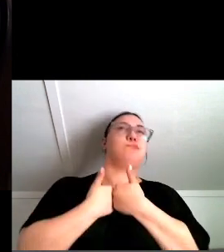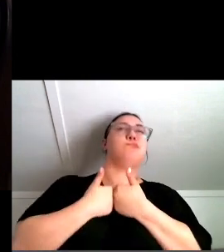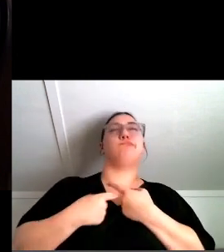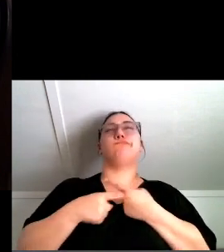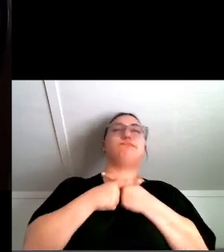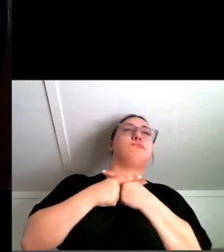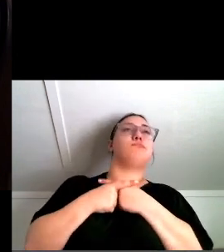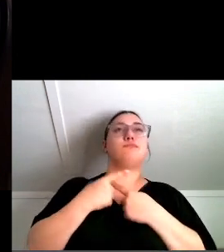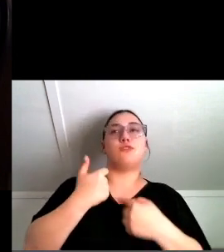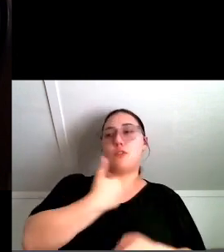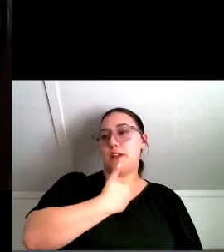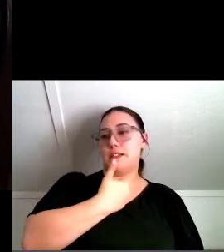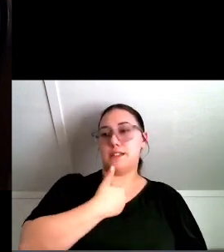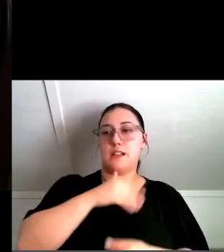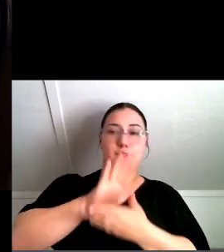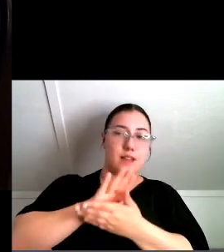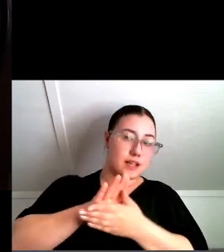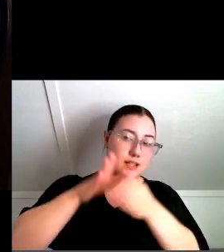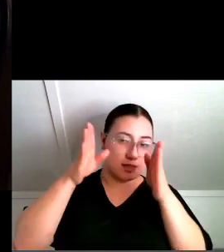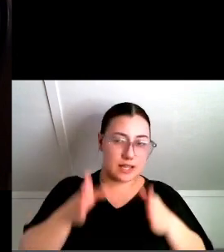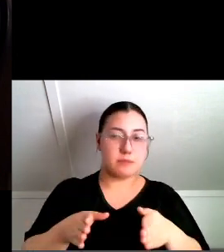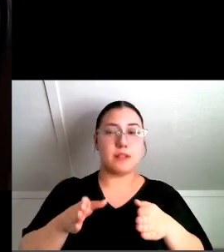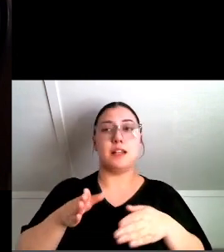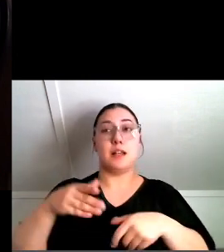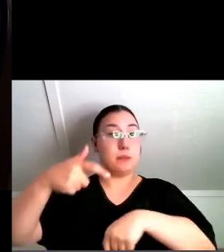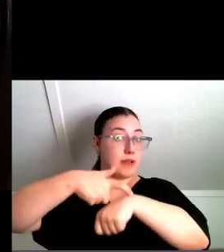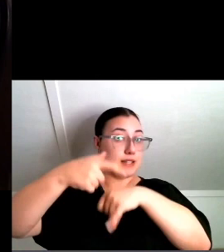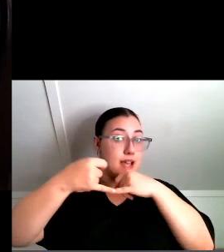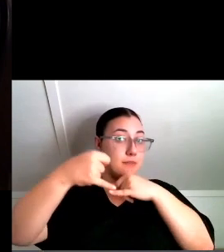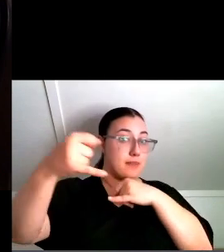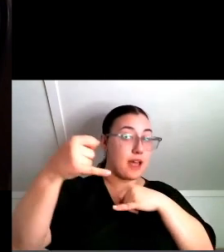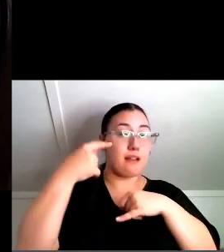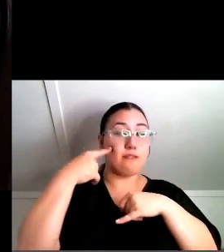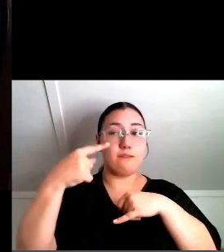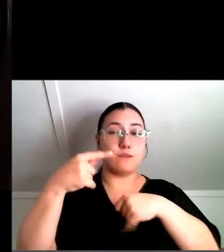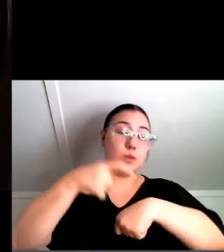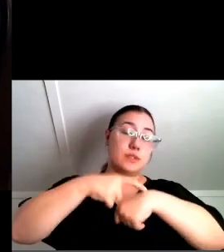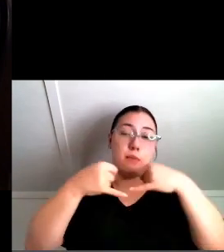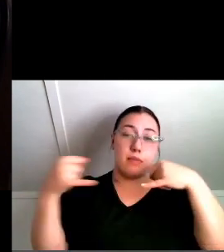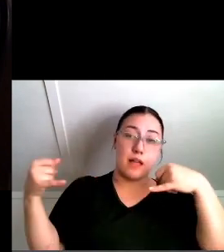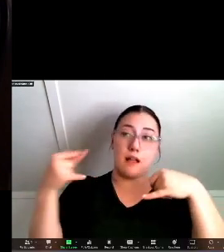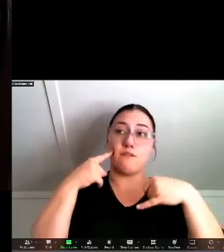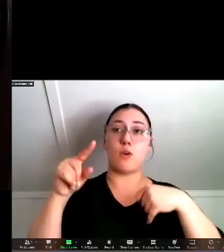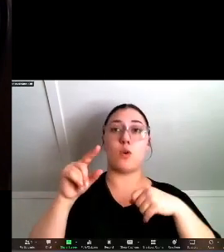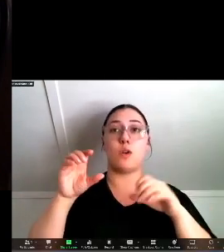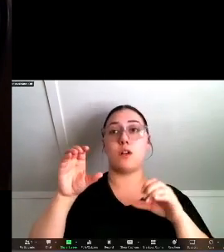our timeline for activism is not the timeline of activism of real life.